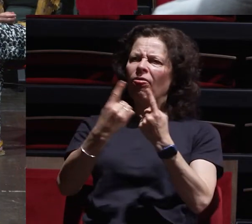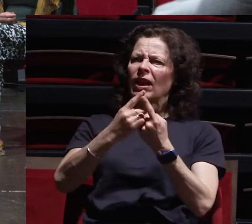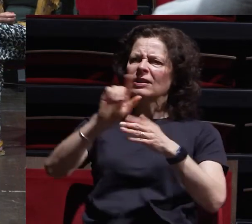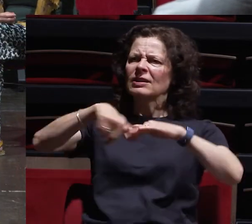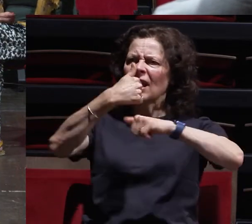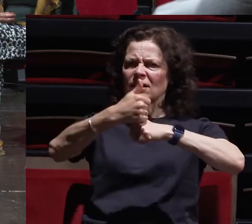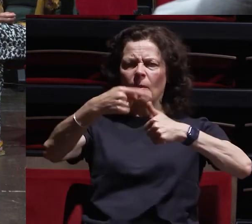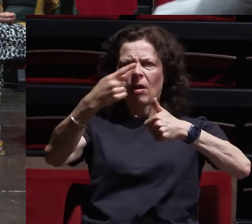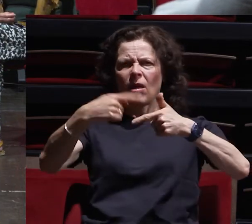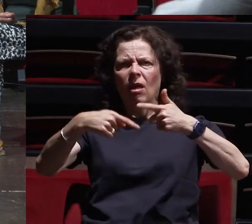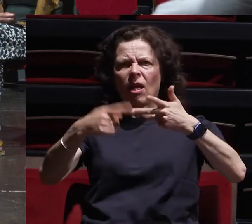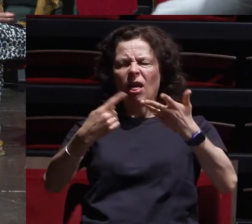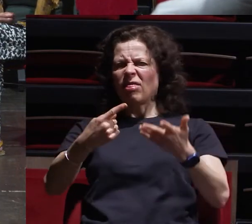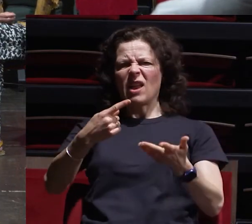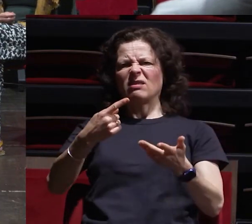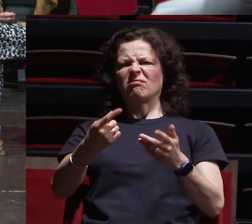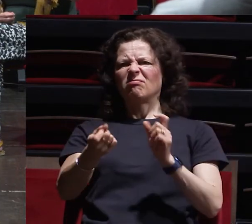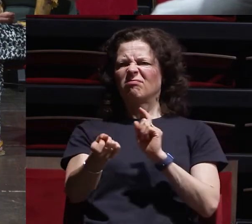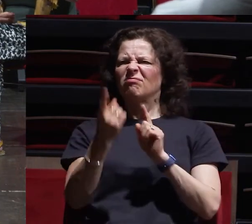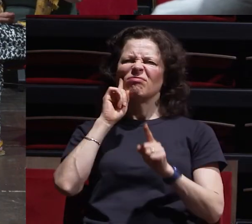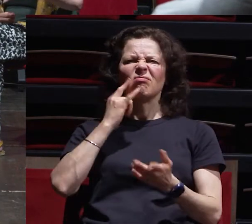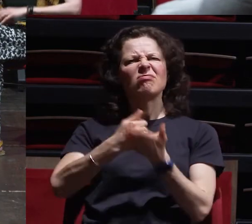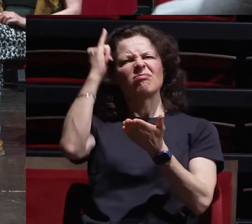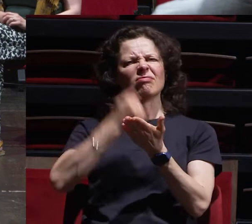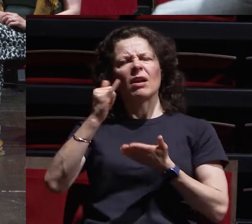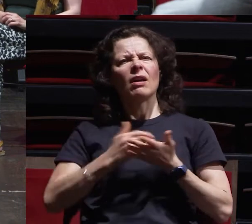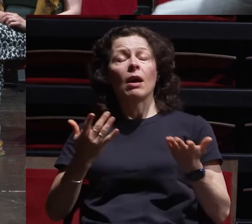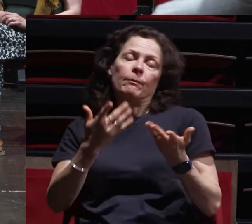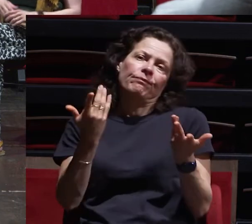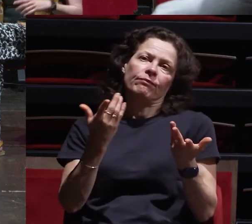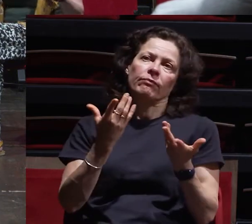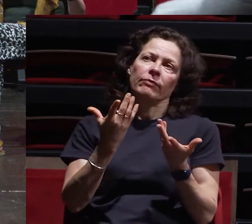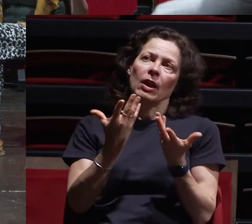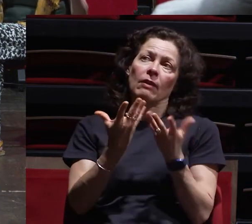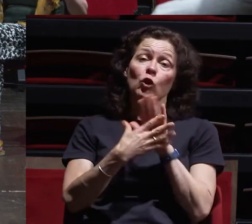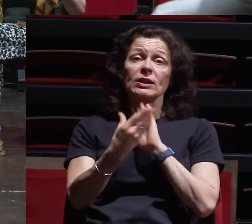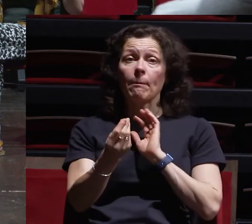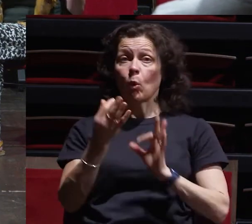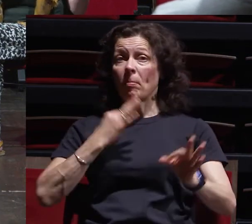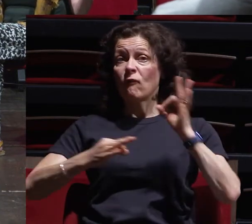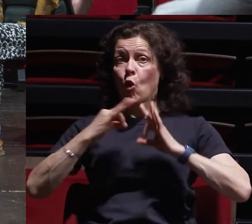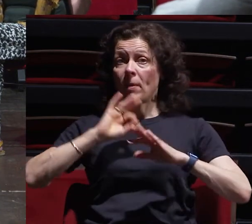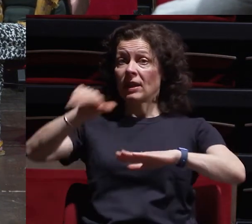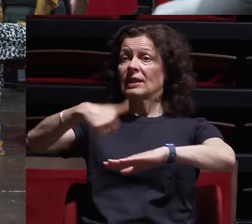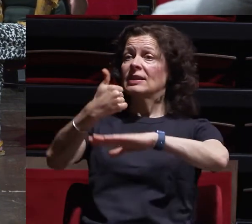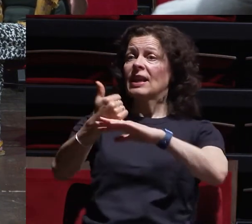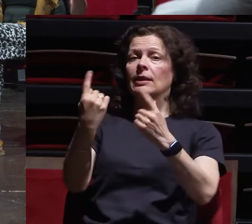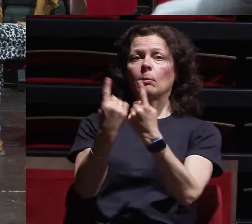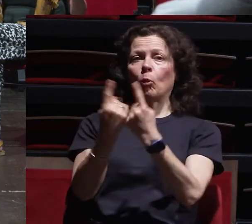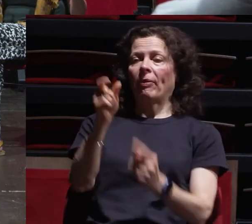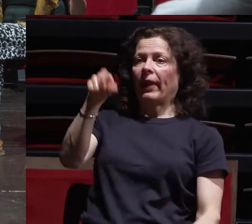play and then they're thrown back in my face in some way or another. So if a performer sets up something and